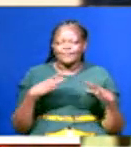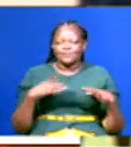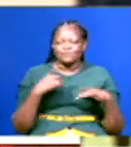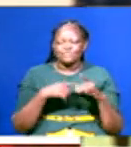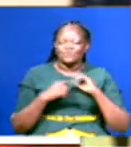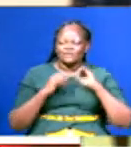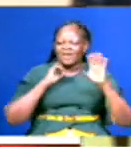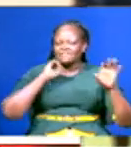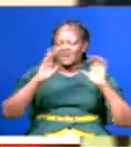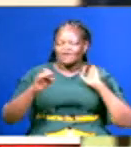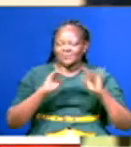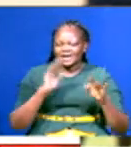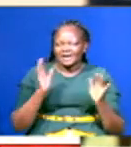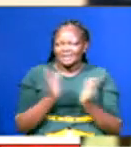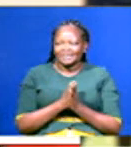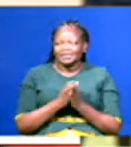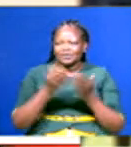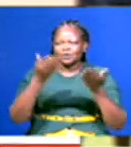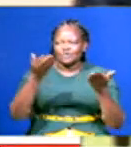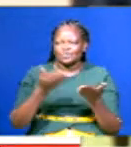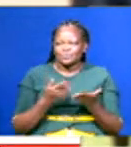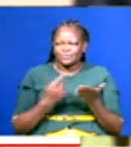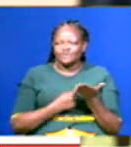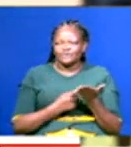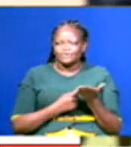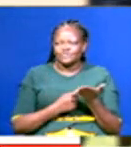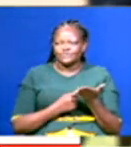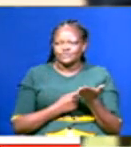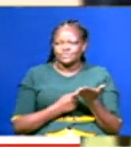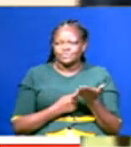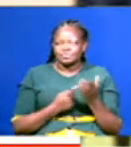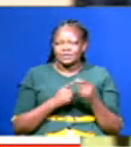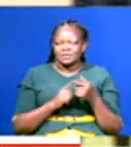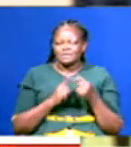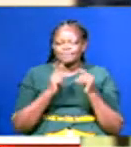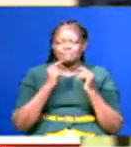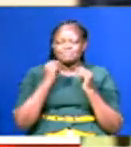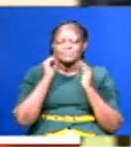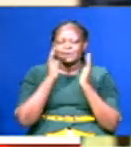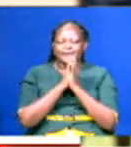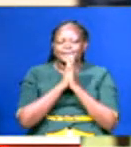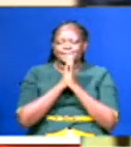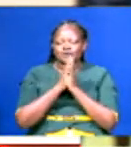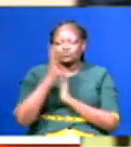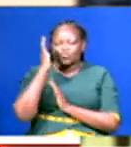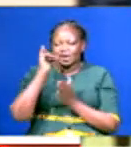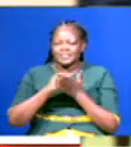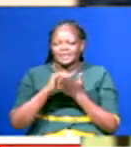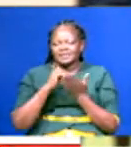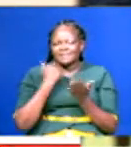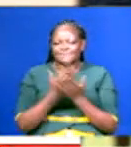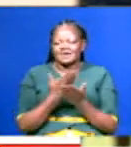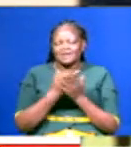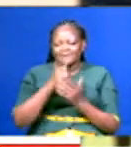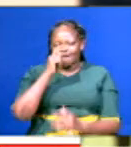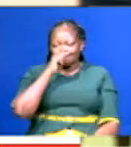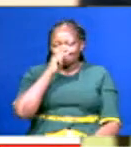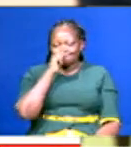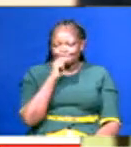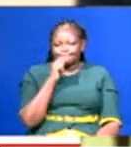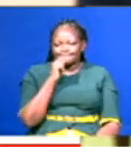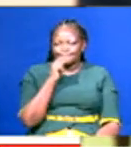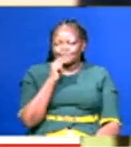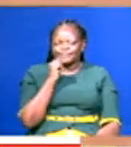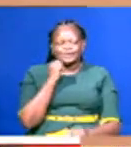mbali na nikaleta bronze. Sasa maombi yangu ni nikifika Dar es Salaam nifanye